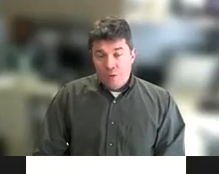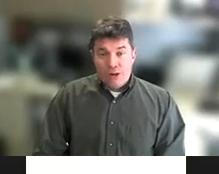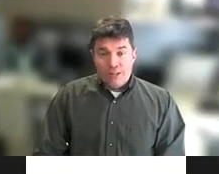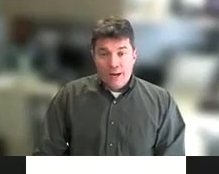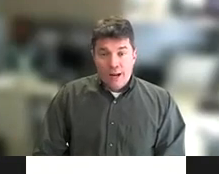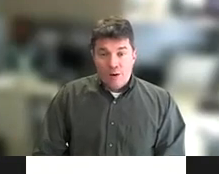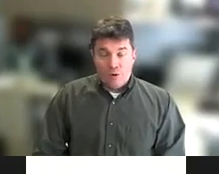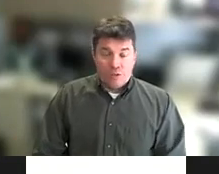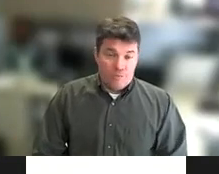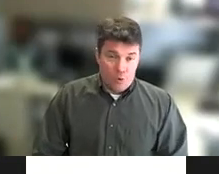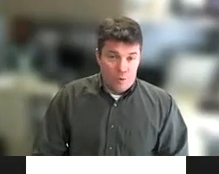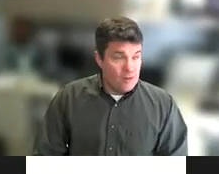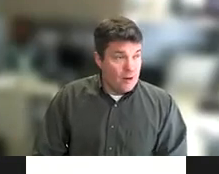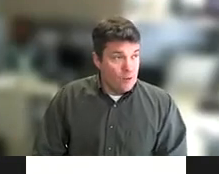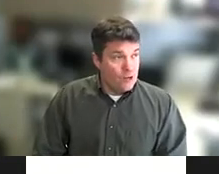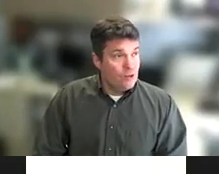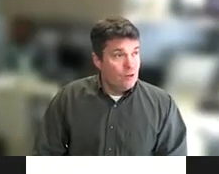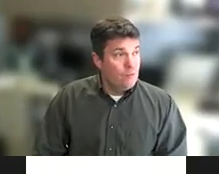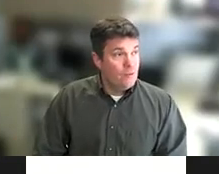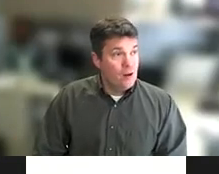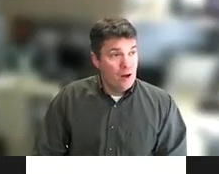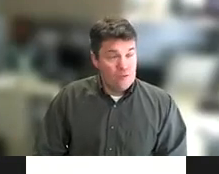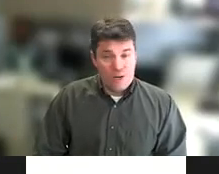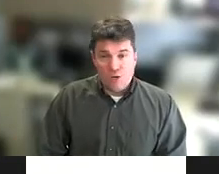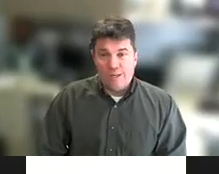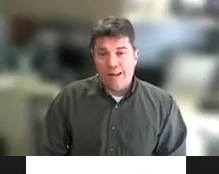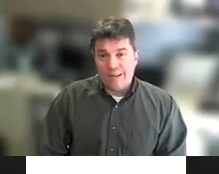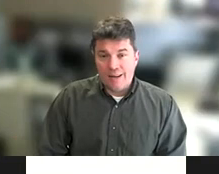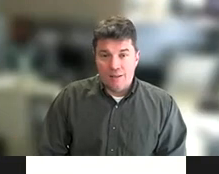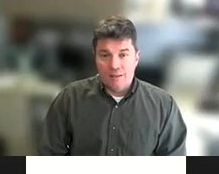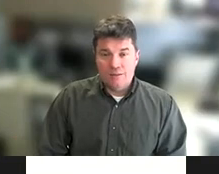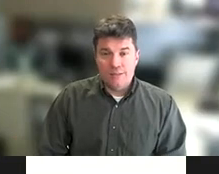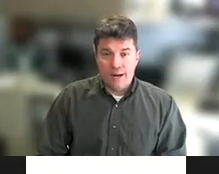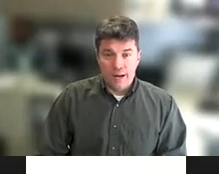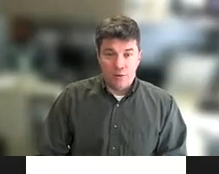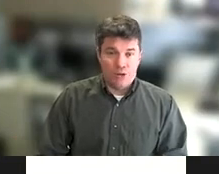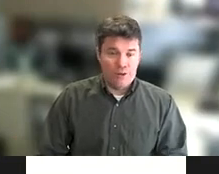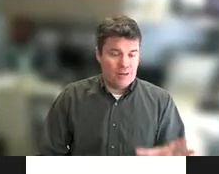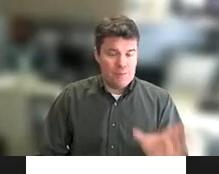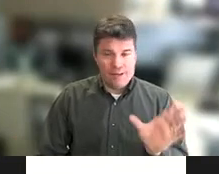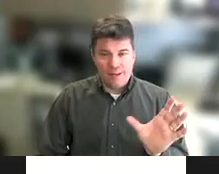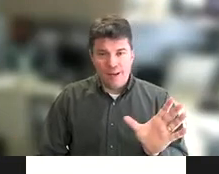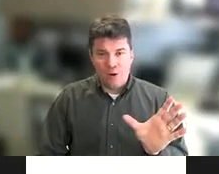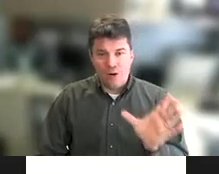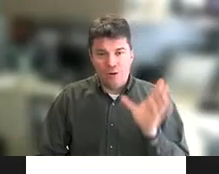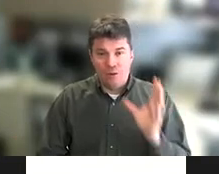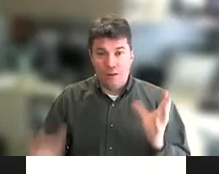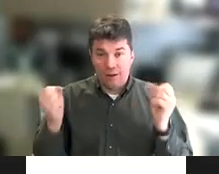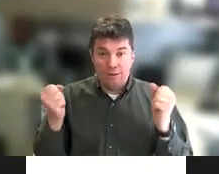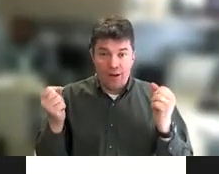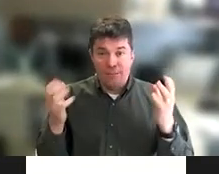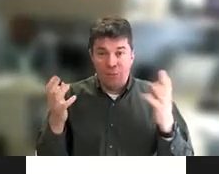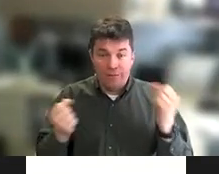often they know American Sign Language or some form of sign language, but they often use tactile sign language. And that's basically